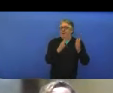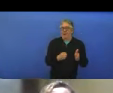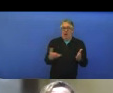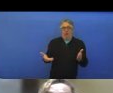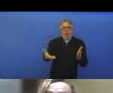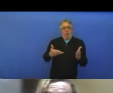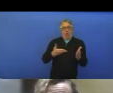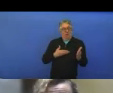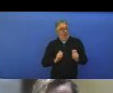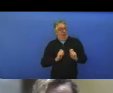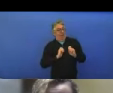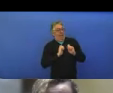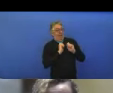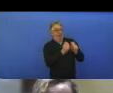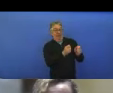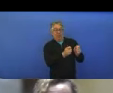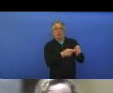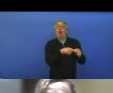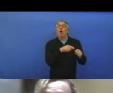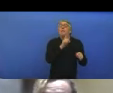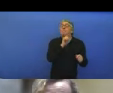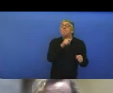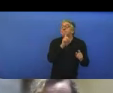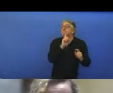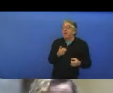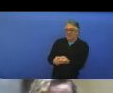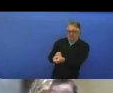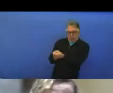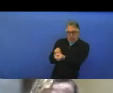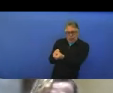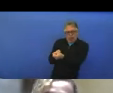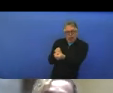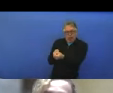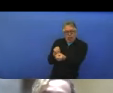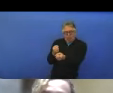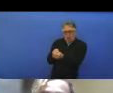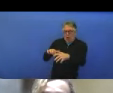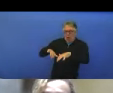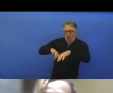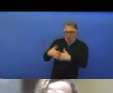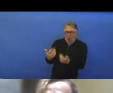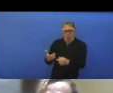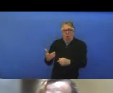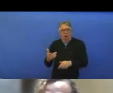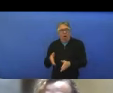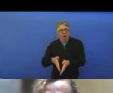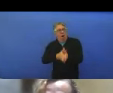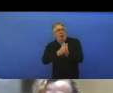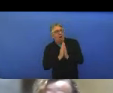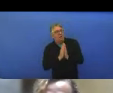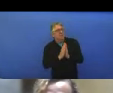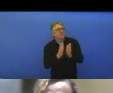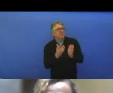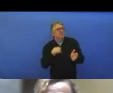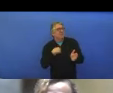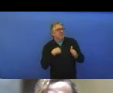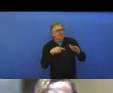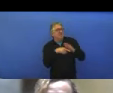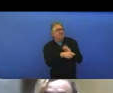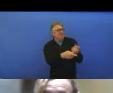also to support the asylum seeker in presenting their asylum application, and has to make reasonable accommodation so